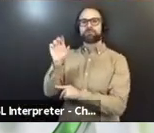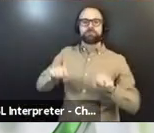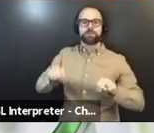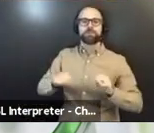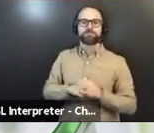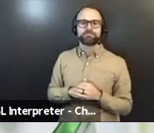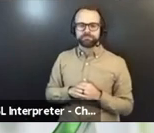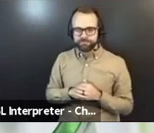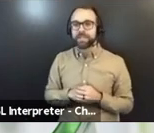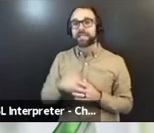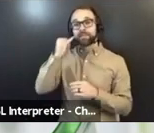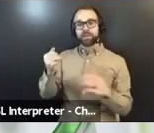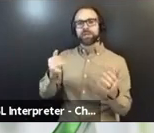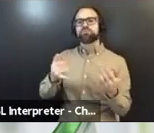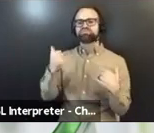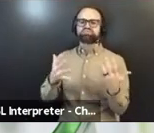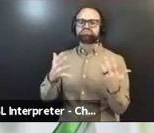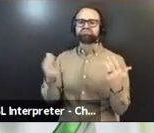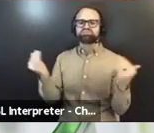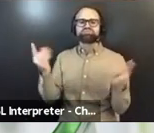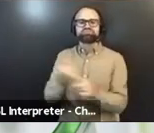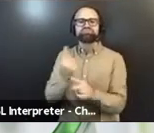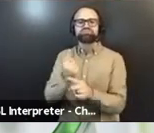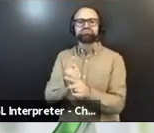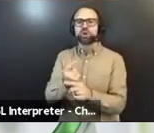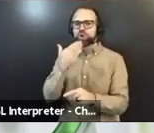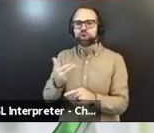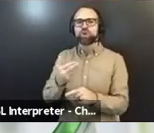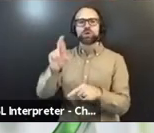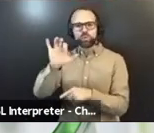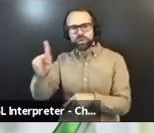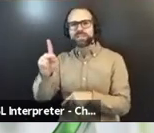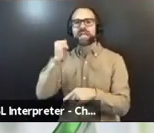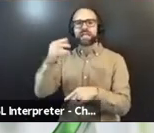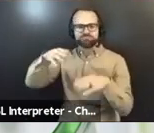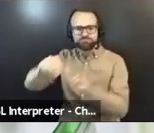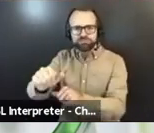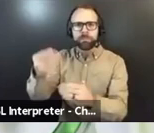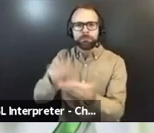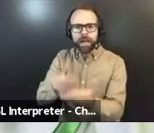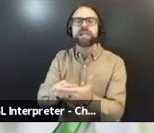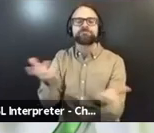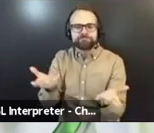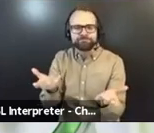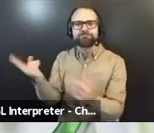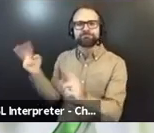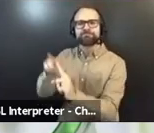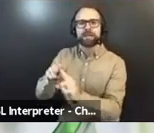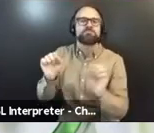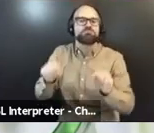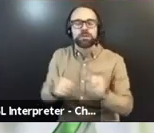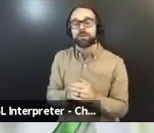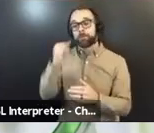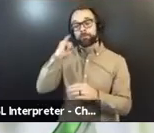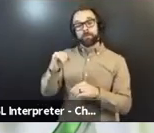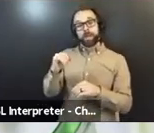risks, yes. But have I heard of it on teaching? Not on the service side, but on the app